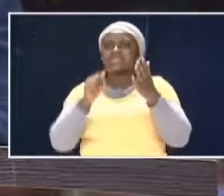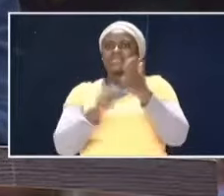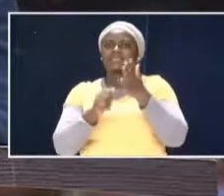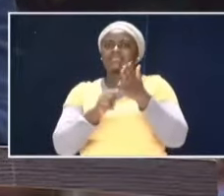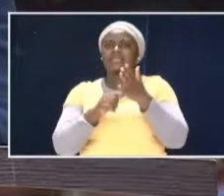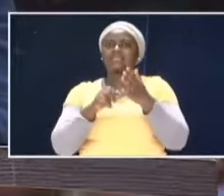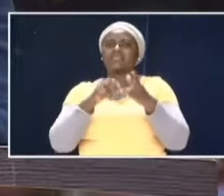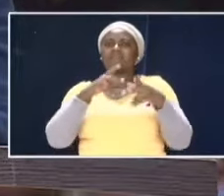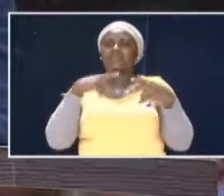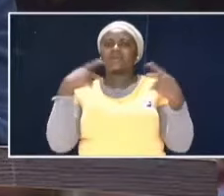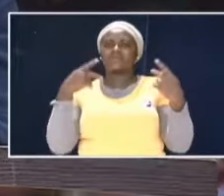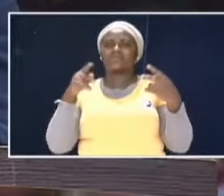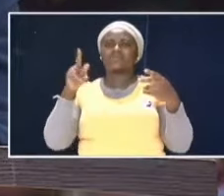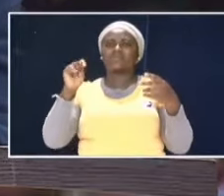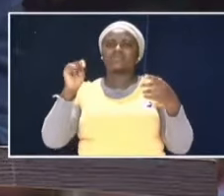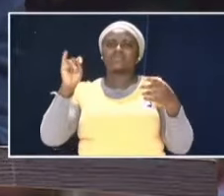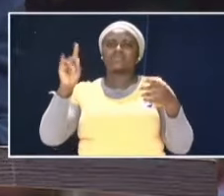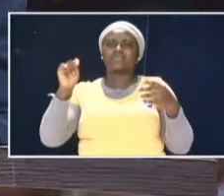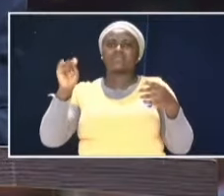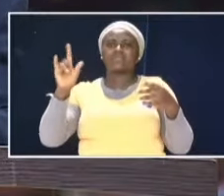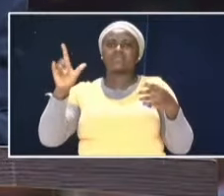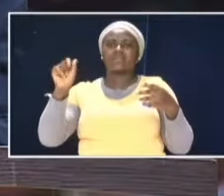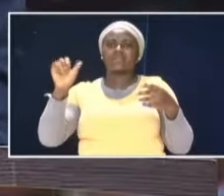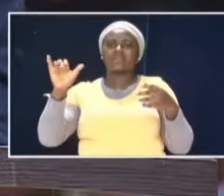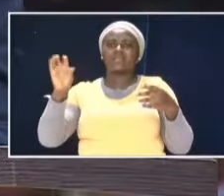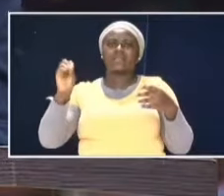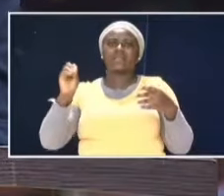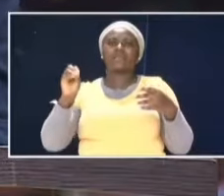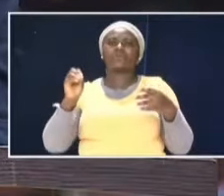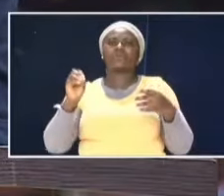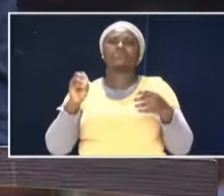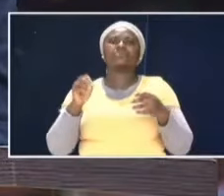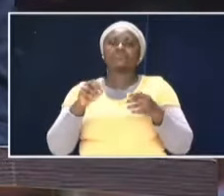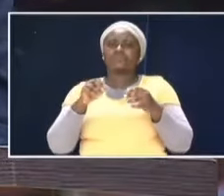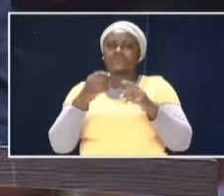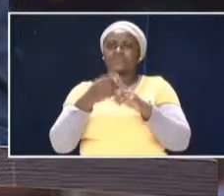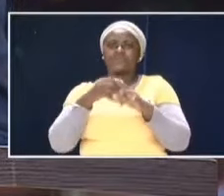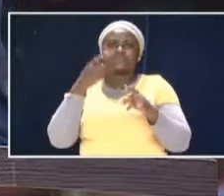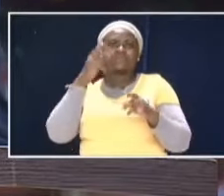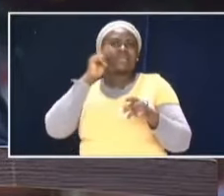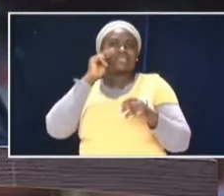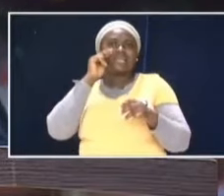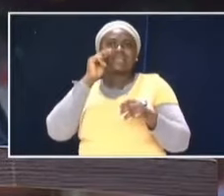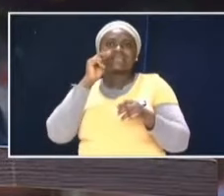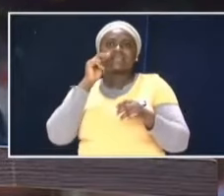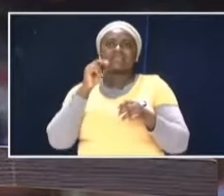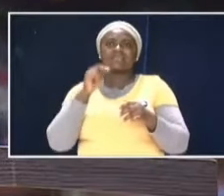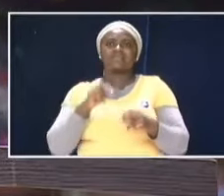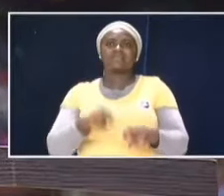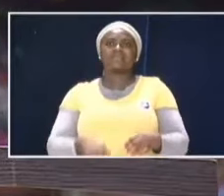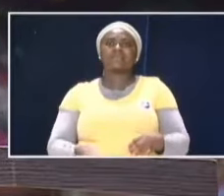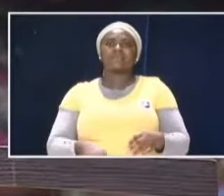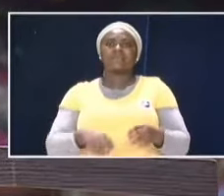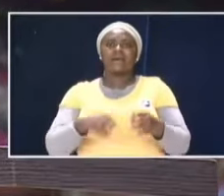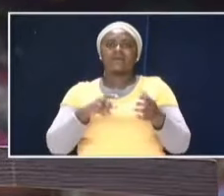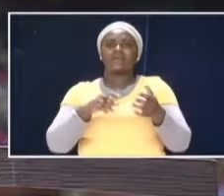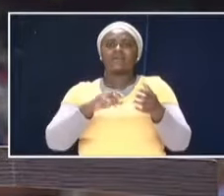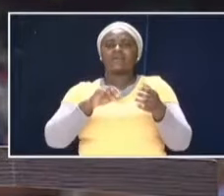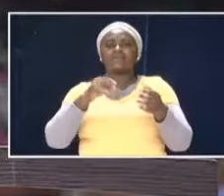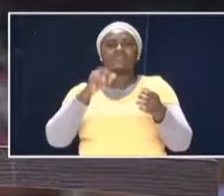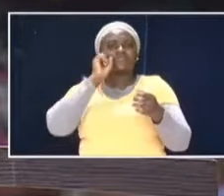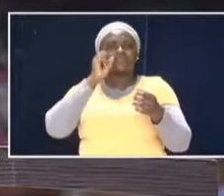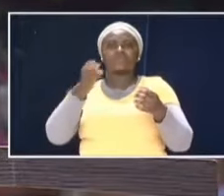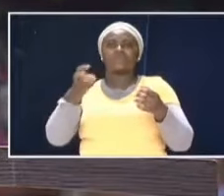Titilayo Patient Ogunko from Nigeria. She was diagnosed of cancer of the